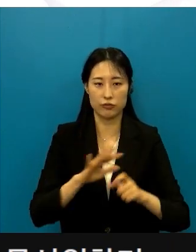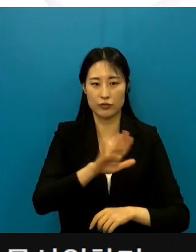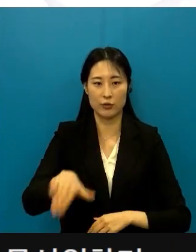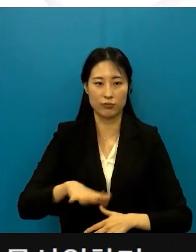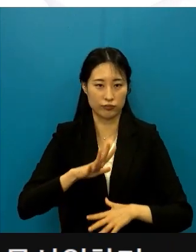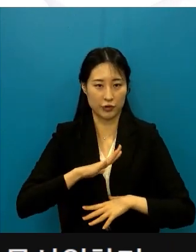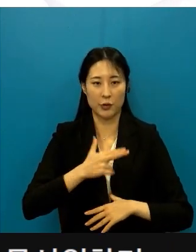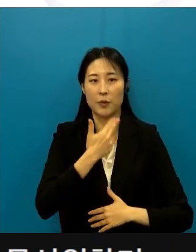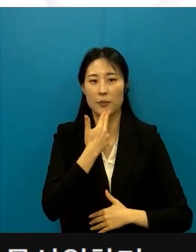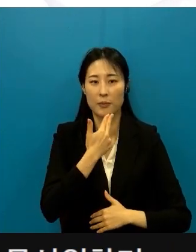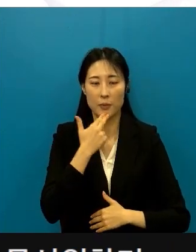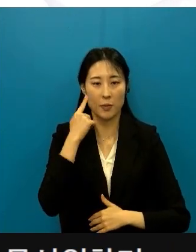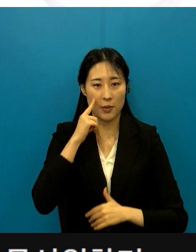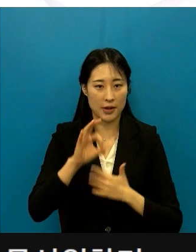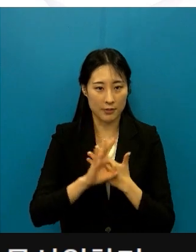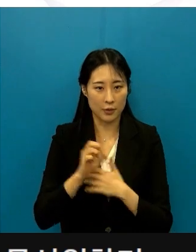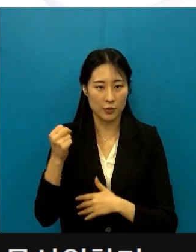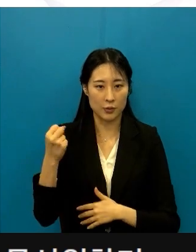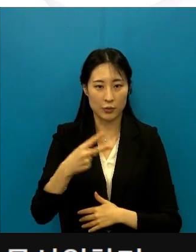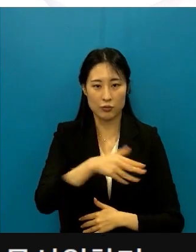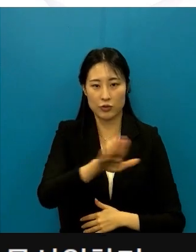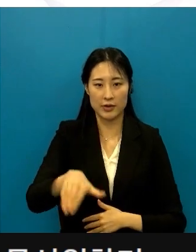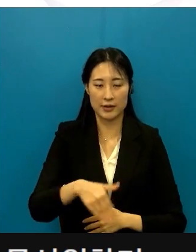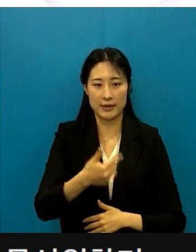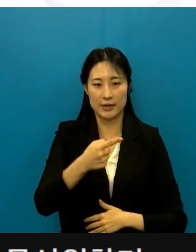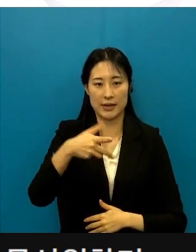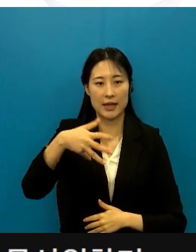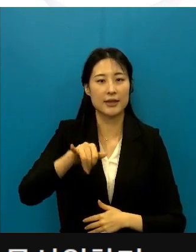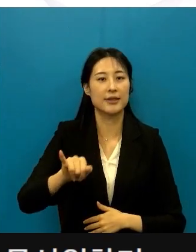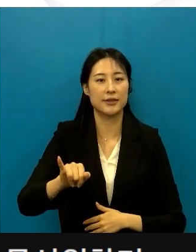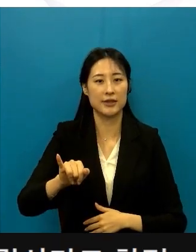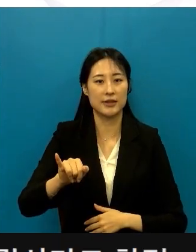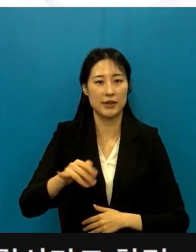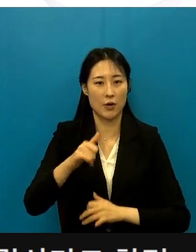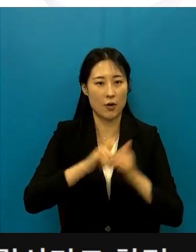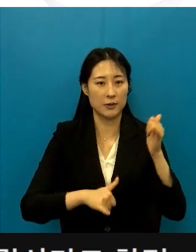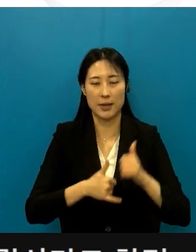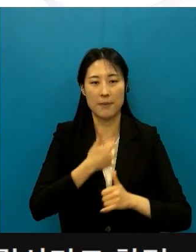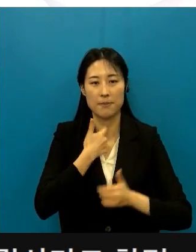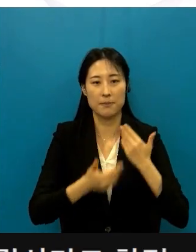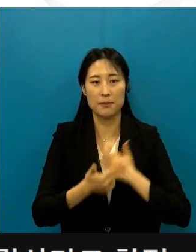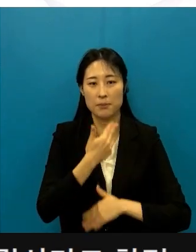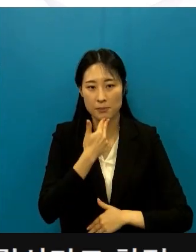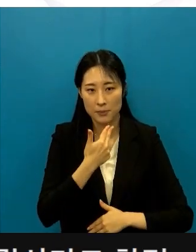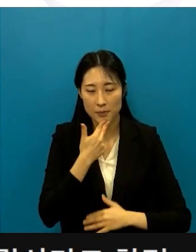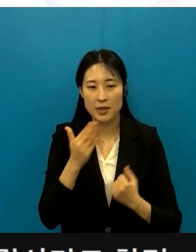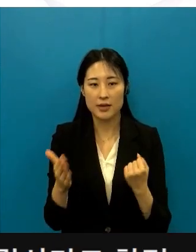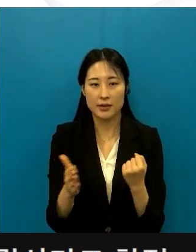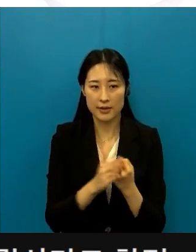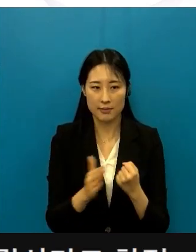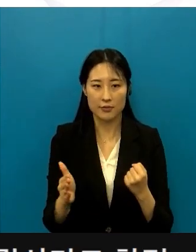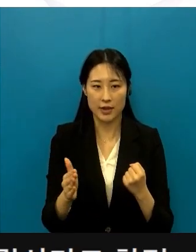neutral term for us. But depending on the experience of the countries,